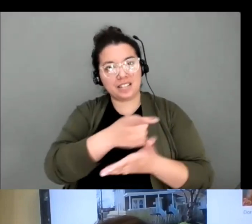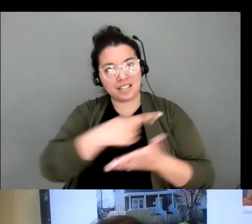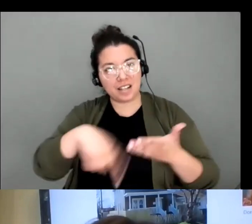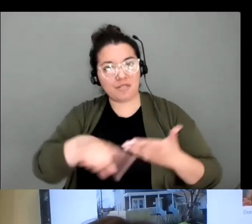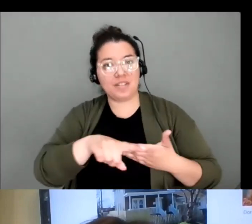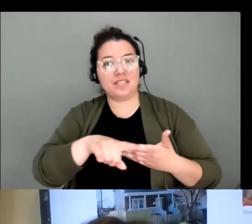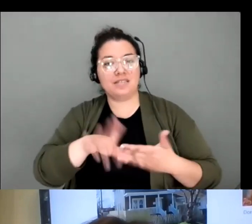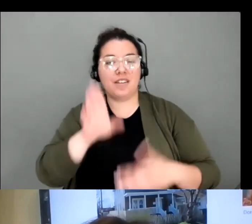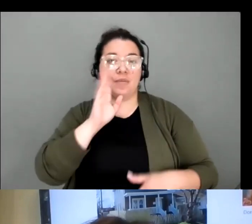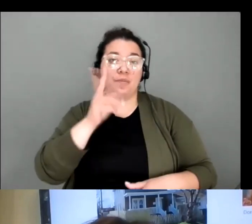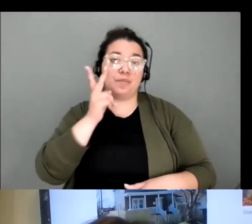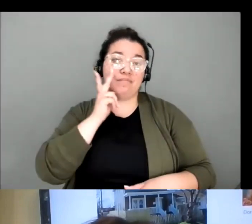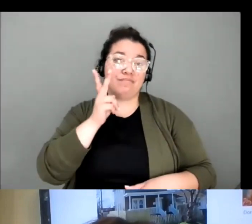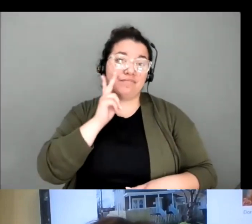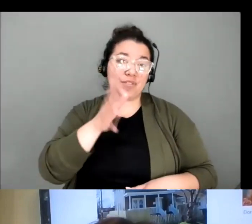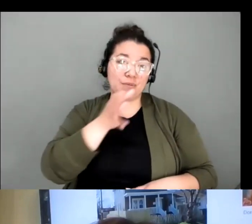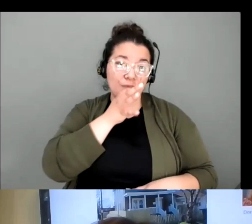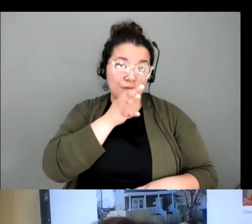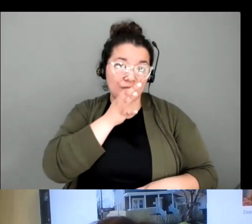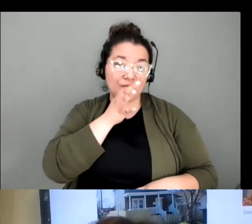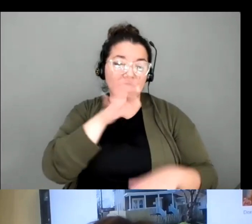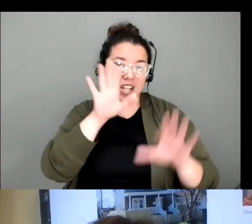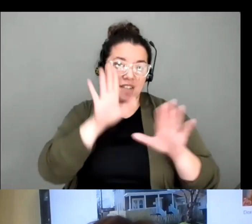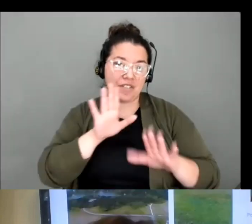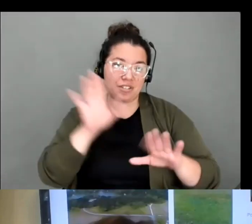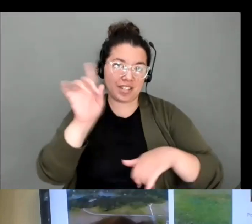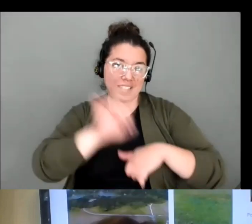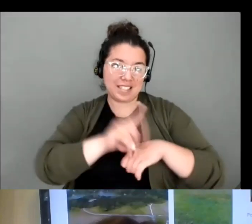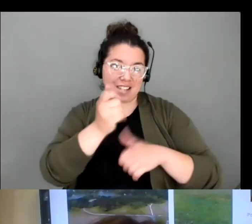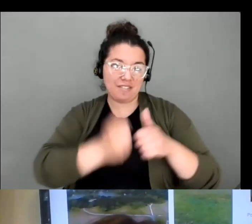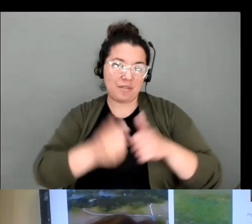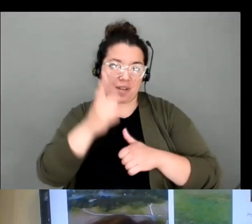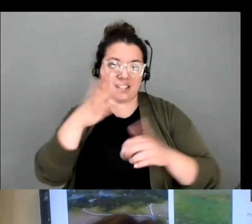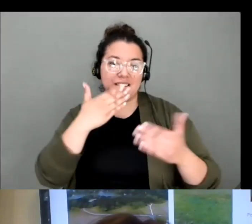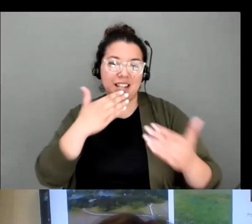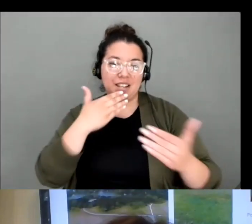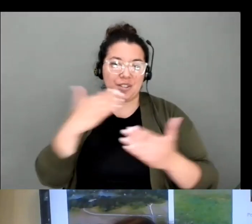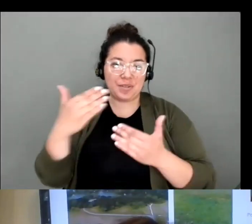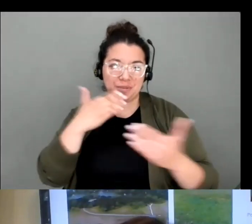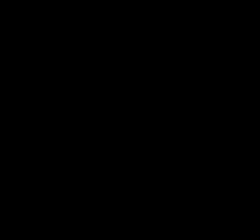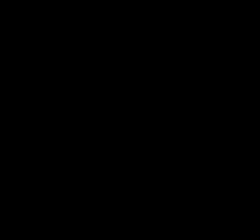see you very soon. Have a great day, everybody. Thanks again. Thank you. Thank you.